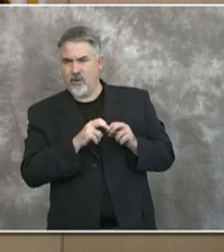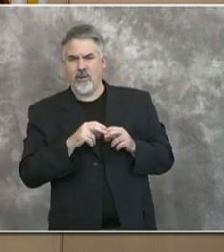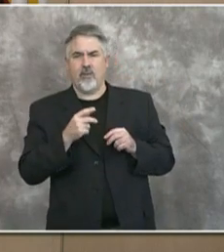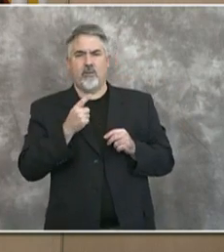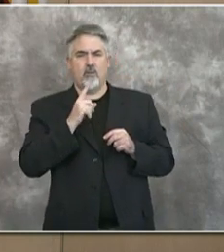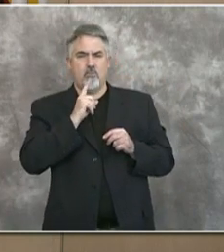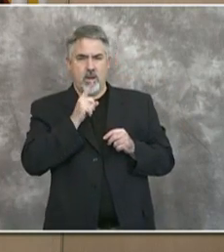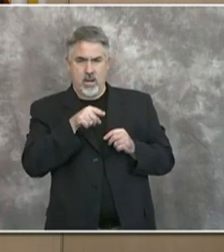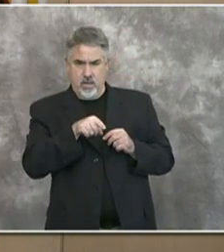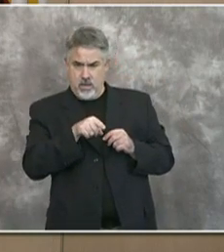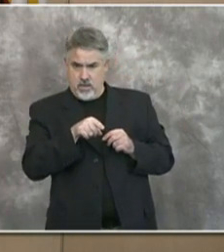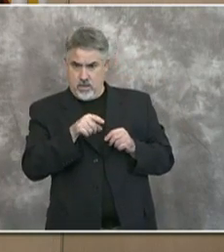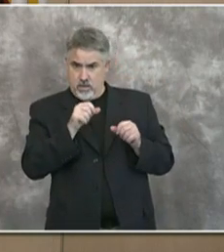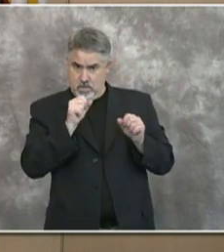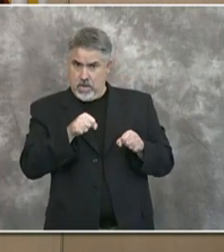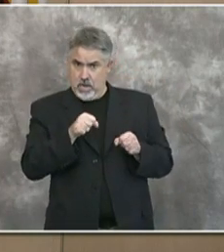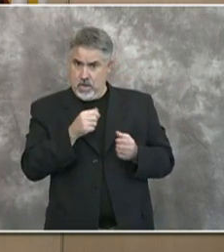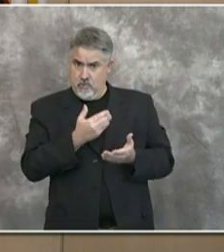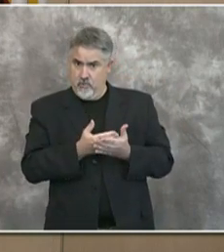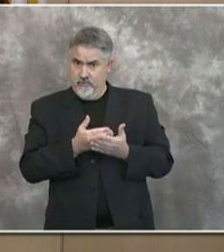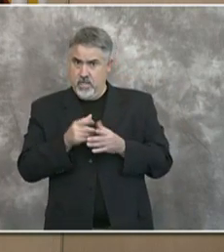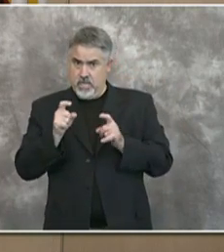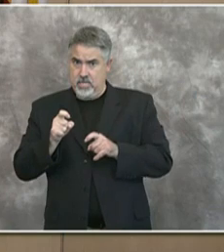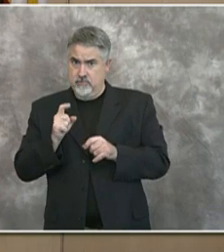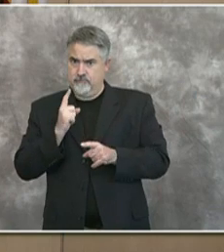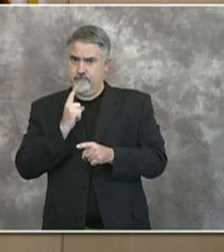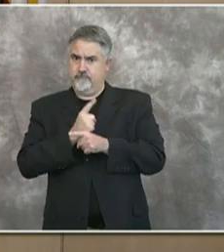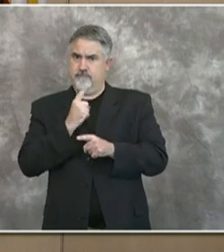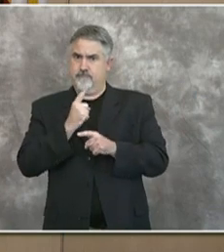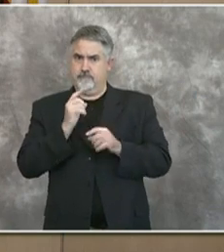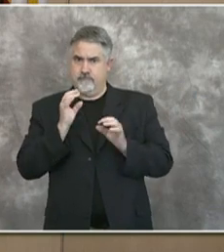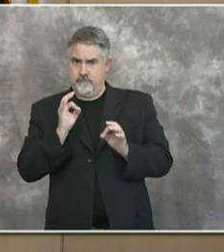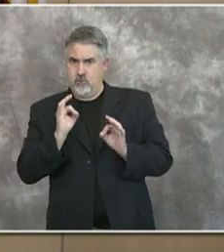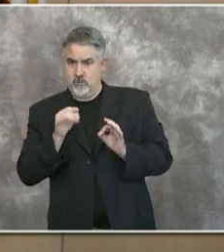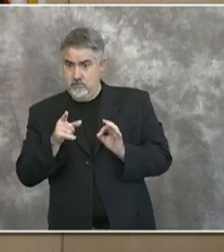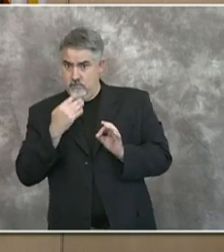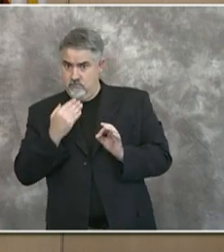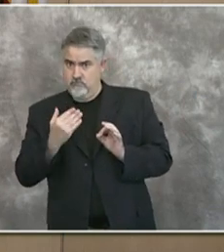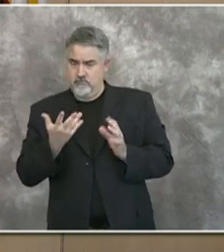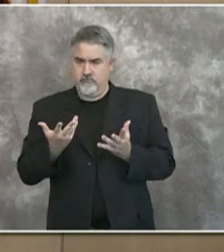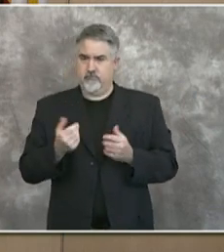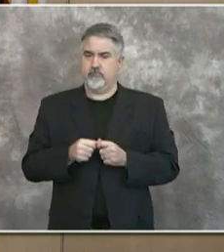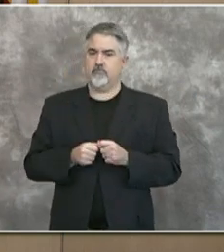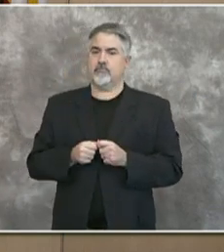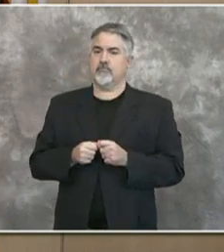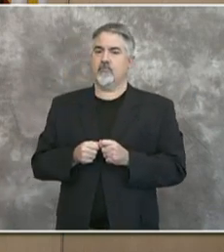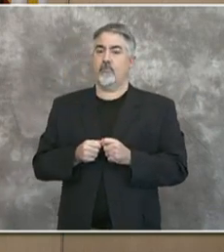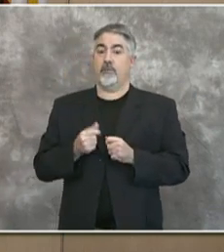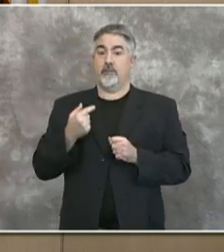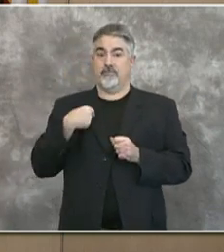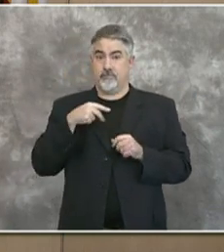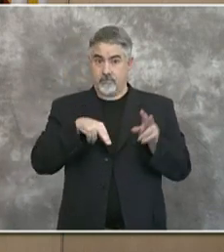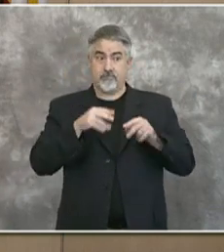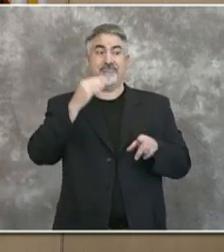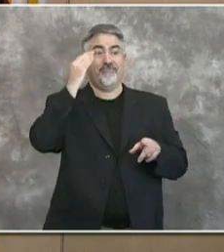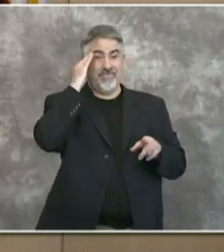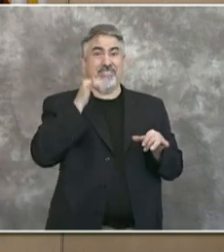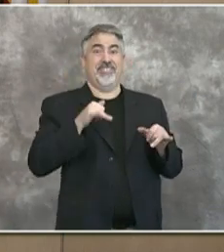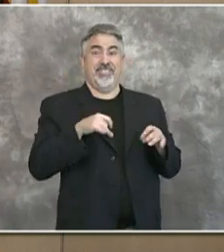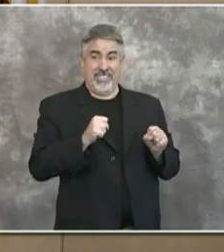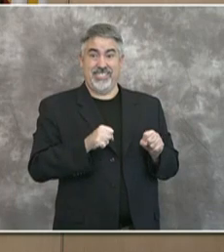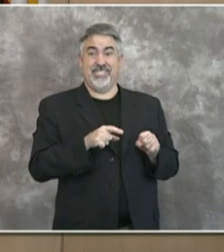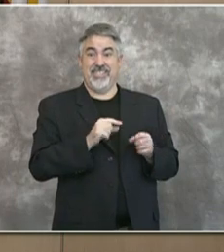codify what is the actual testing capacity. And then once we know, really have a handle on that